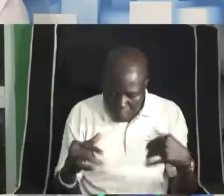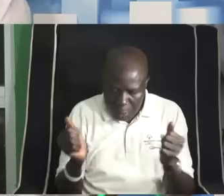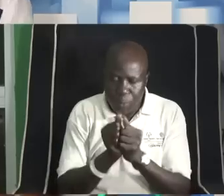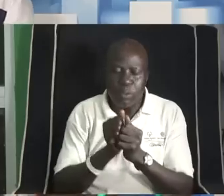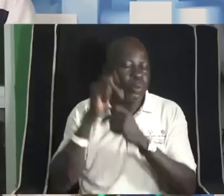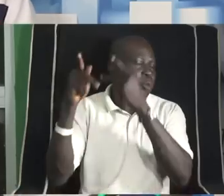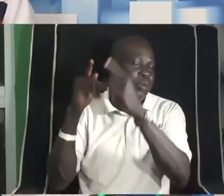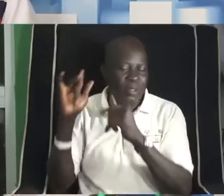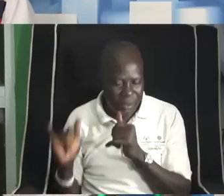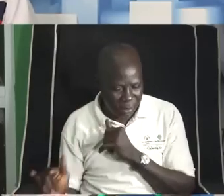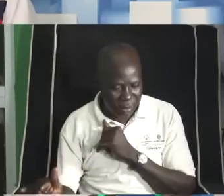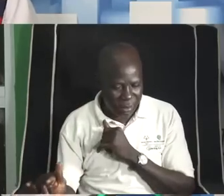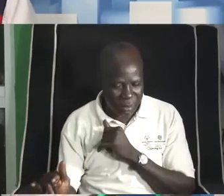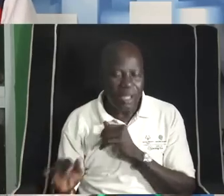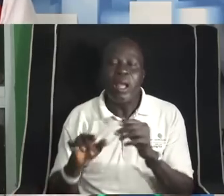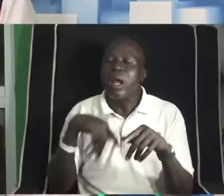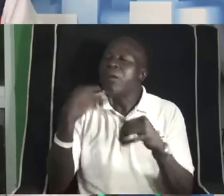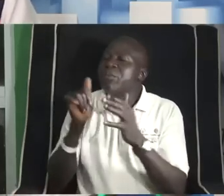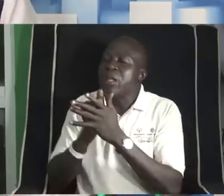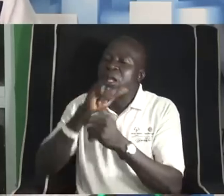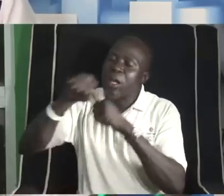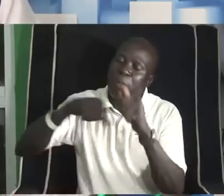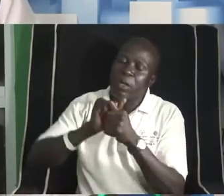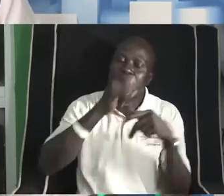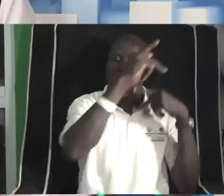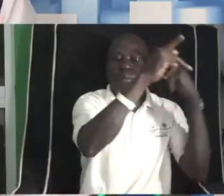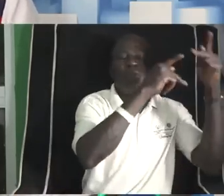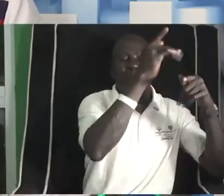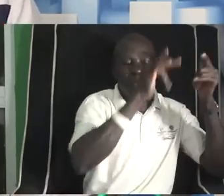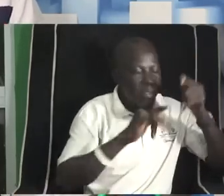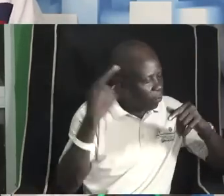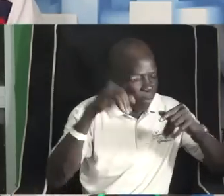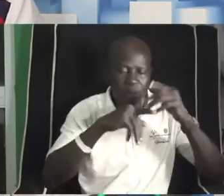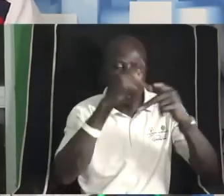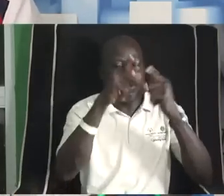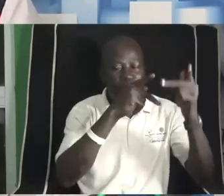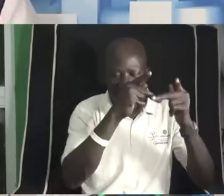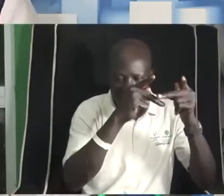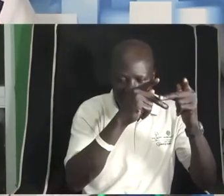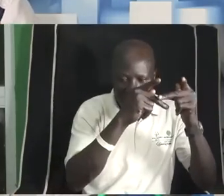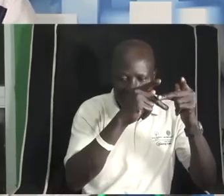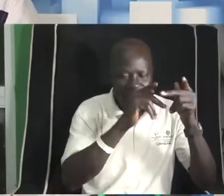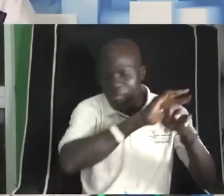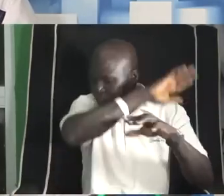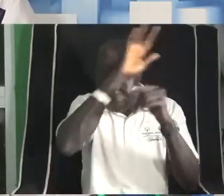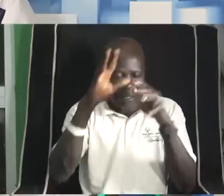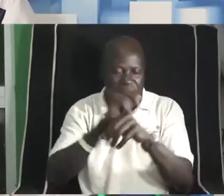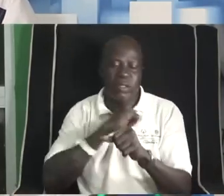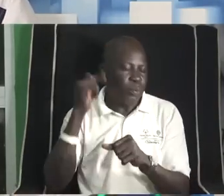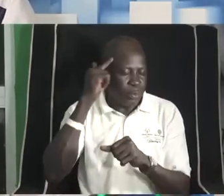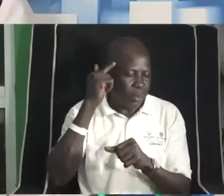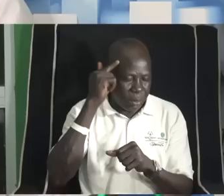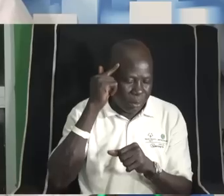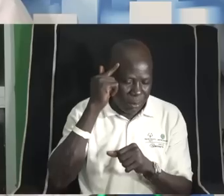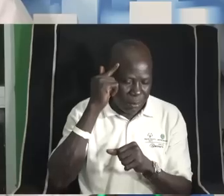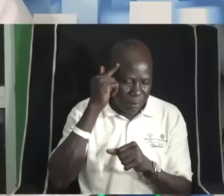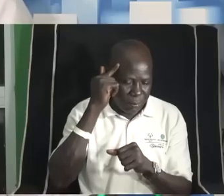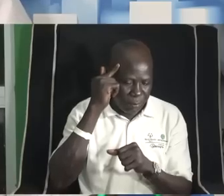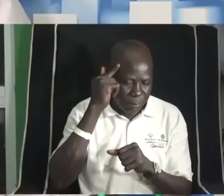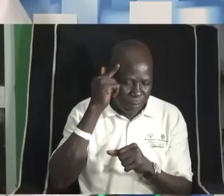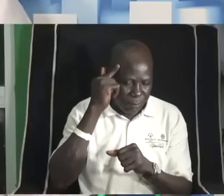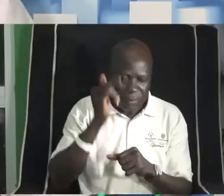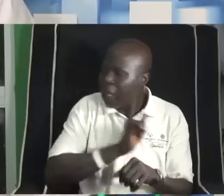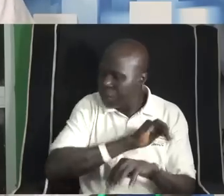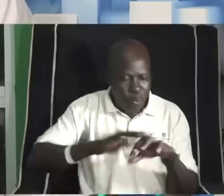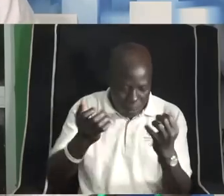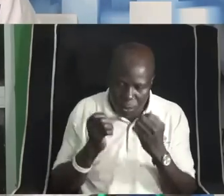with prophecy. I'm talking about prophecy from the prophet. I didn't say the one they think. I didn't say